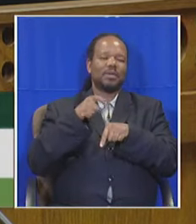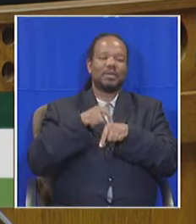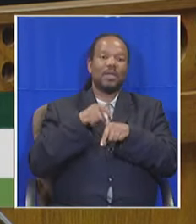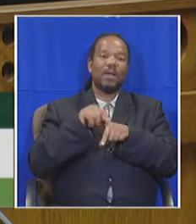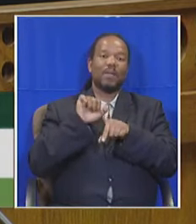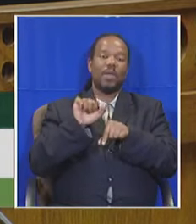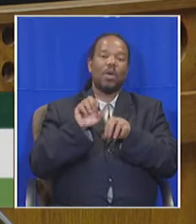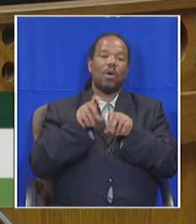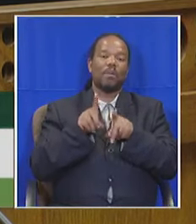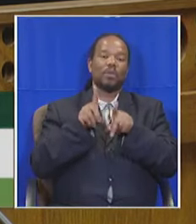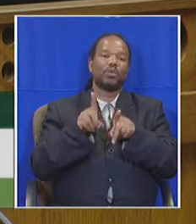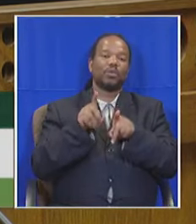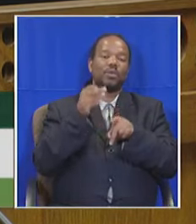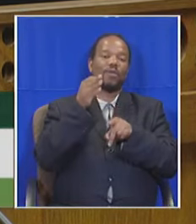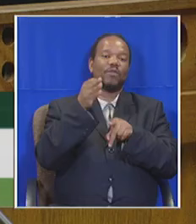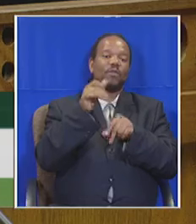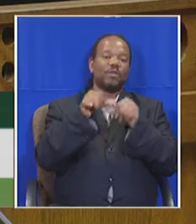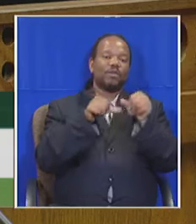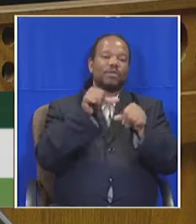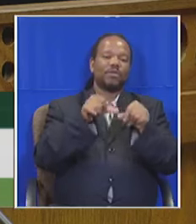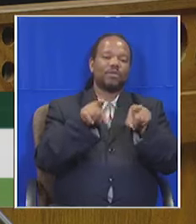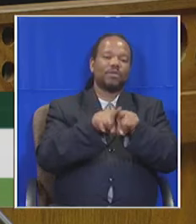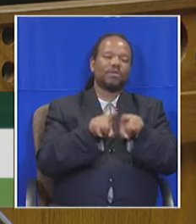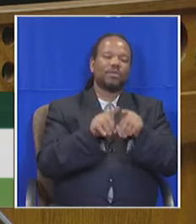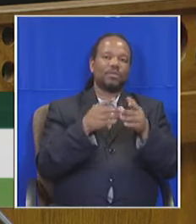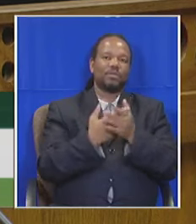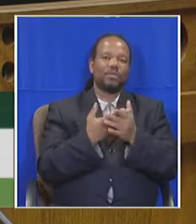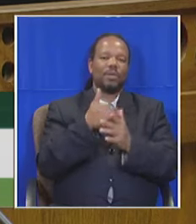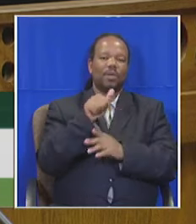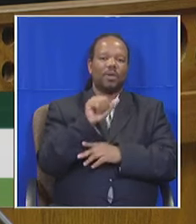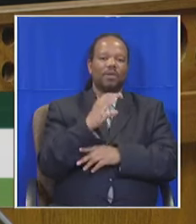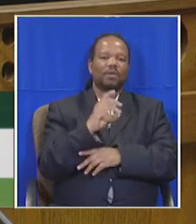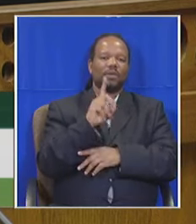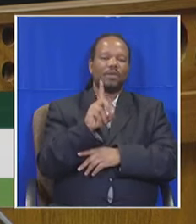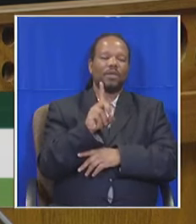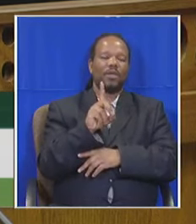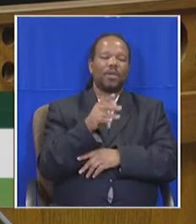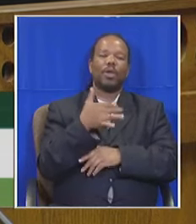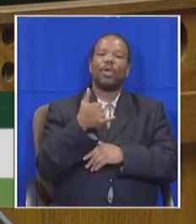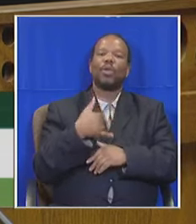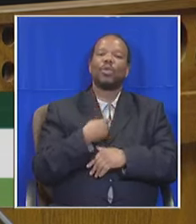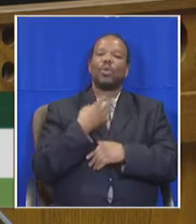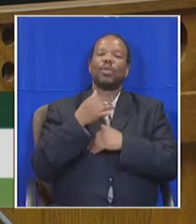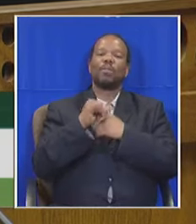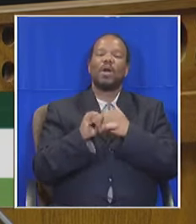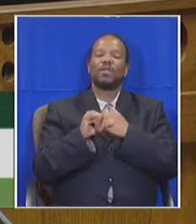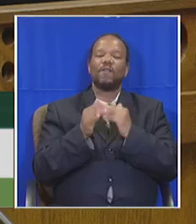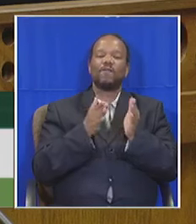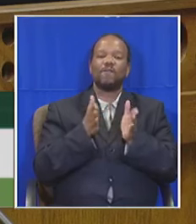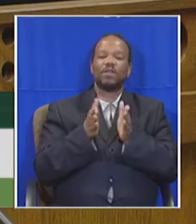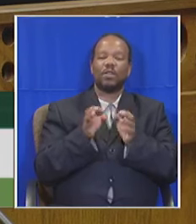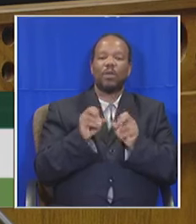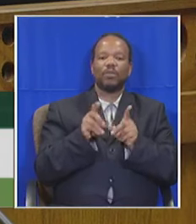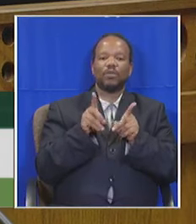opportunities for future generations to build on. The ACDP would like to see Youth Month facilitating opportunities for the passion of